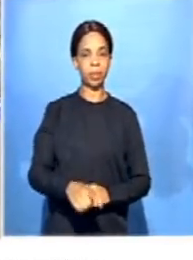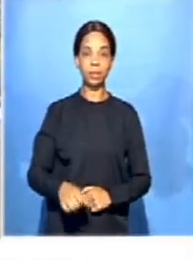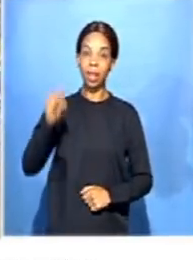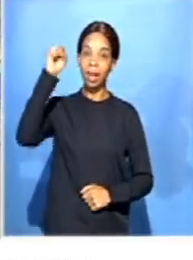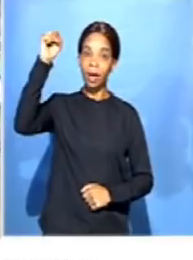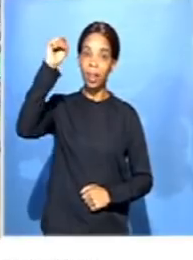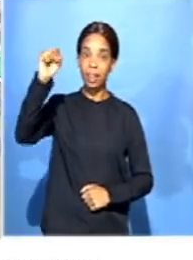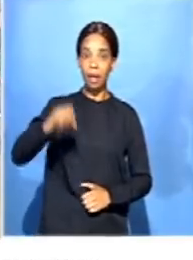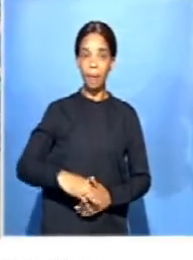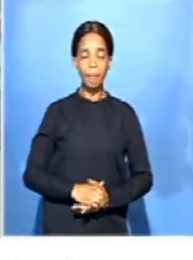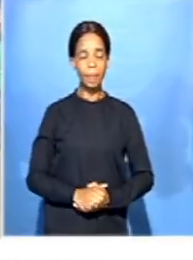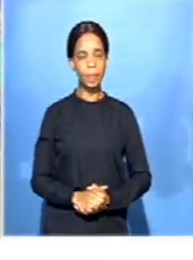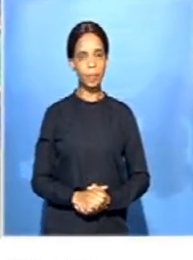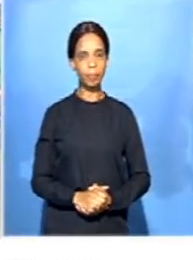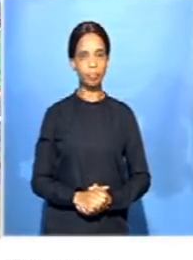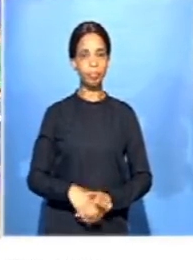Amandla,